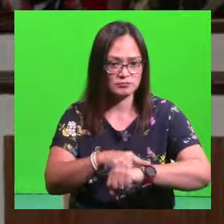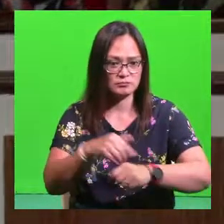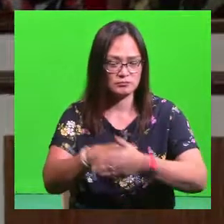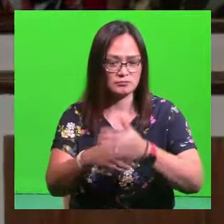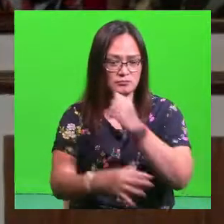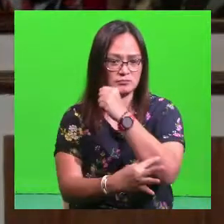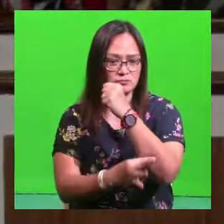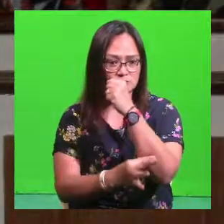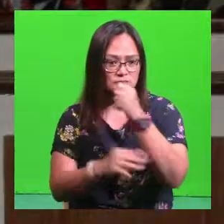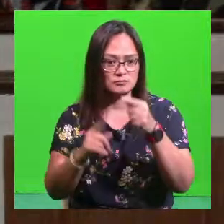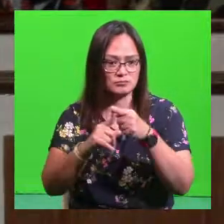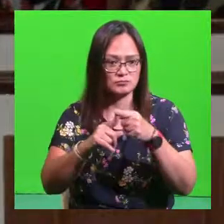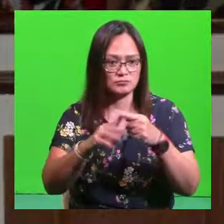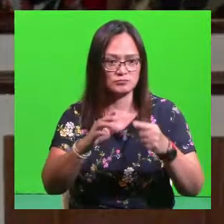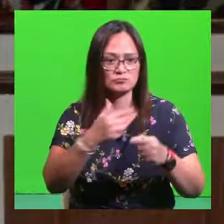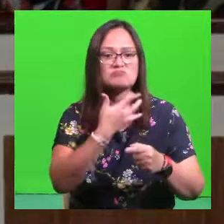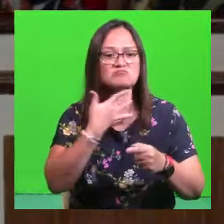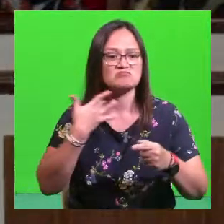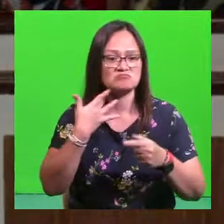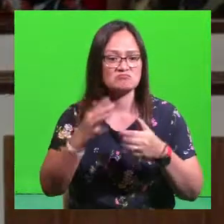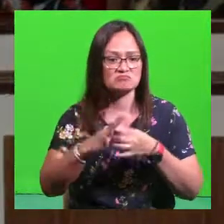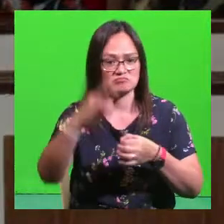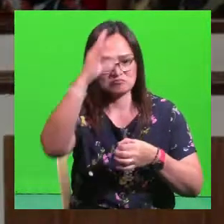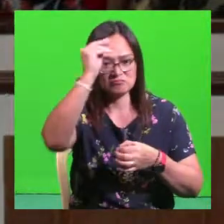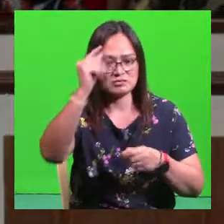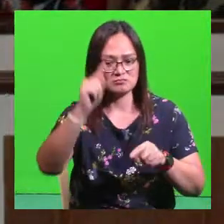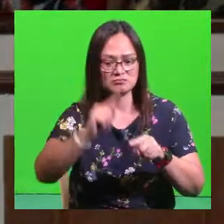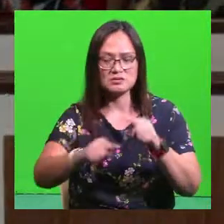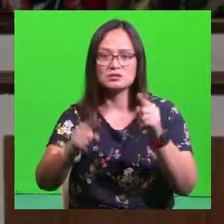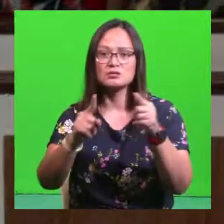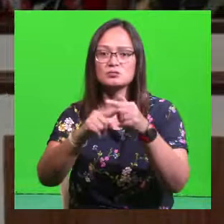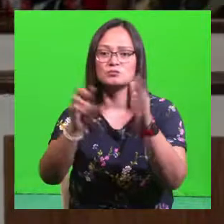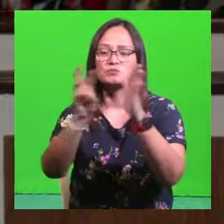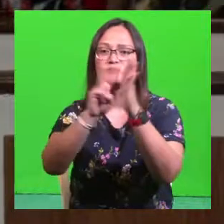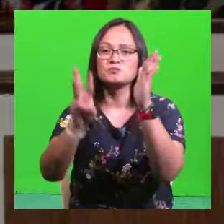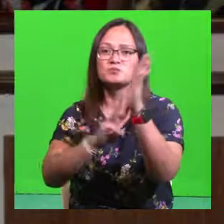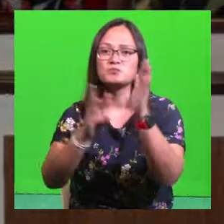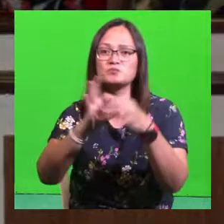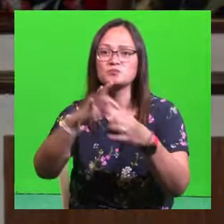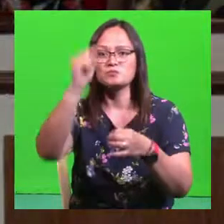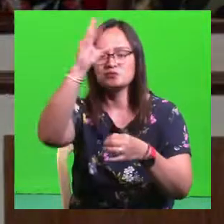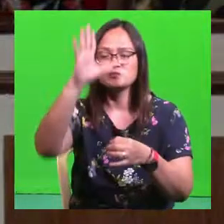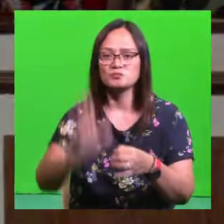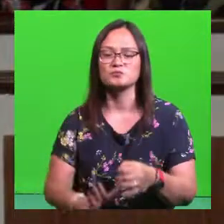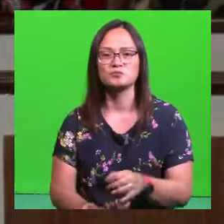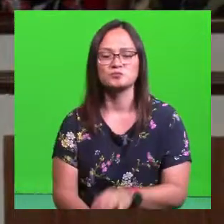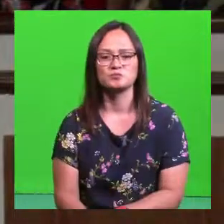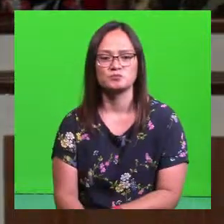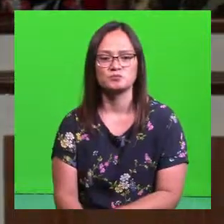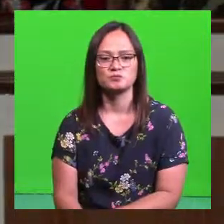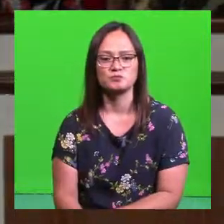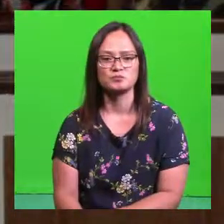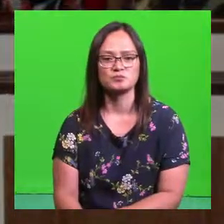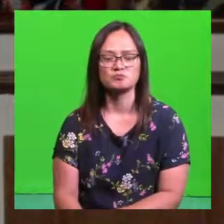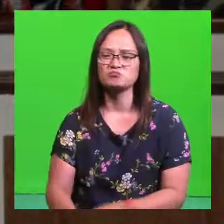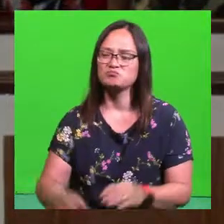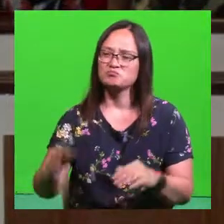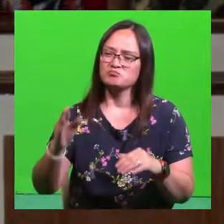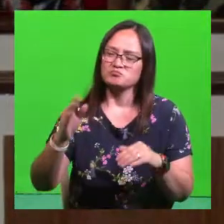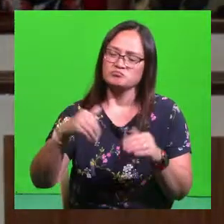Sa kalagitnaan po ng ating kalalagyan sa buhay, lahat ng temptations dumadako sa atin.